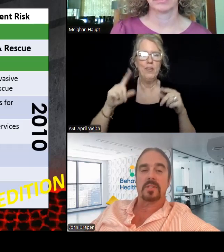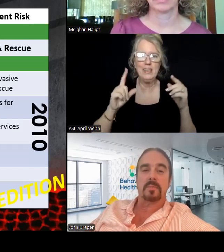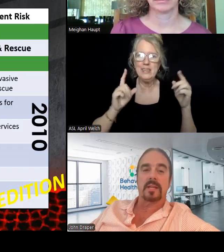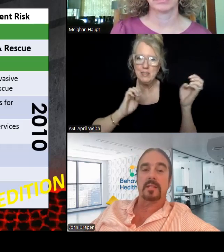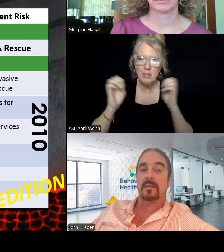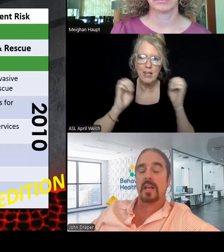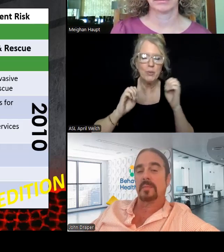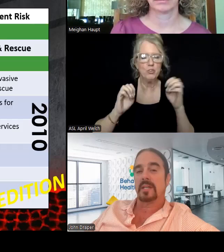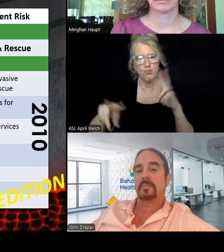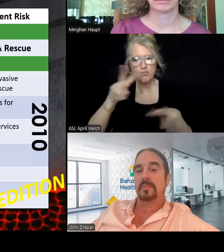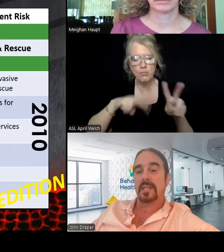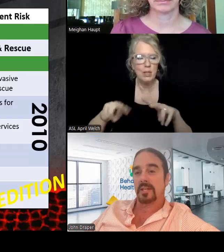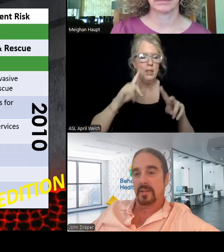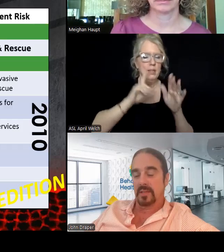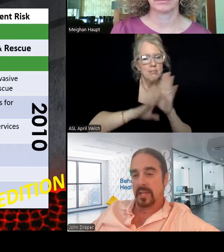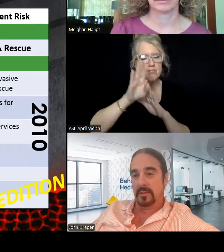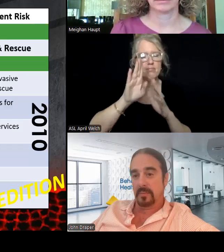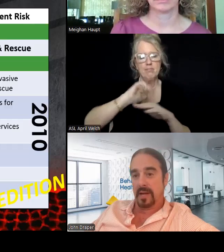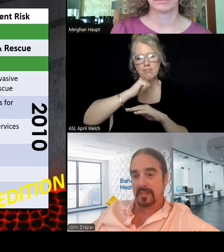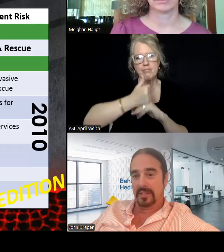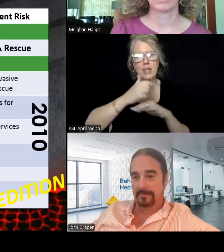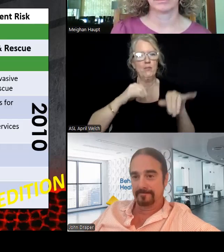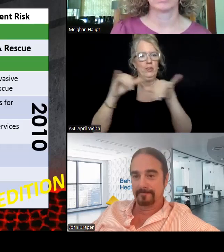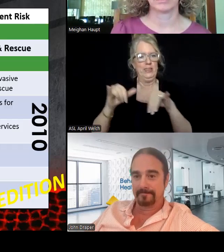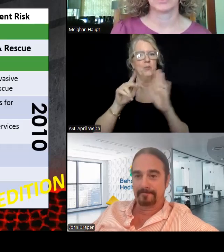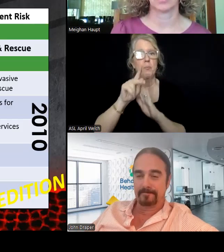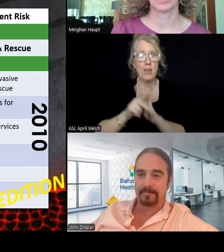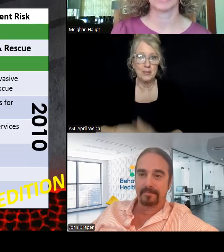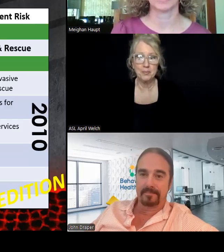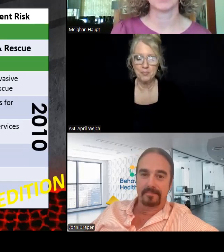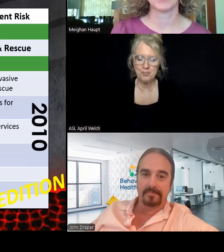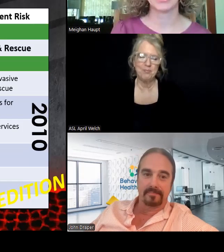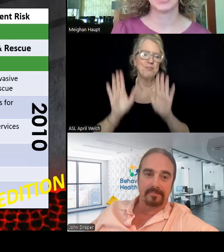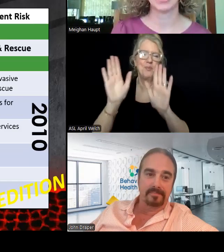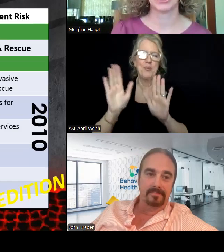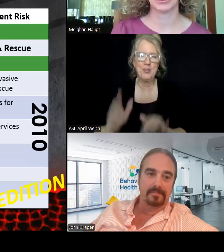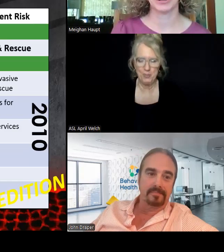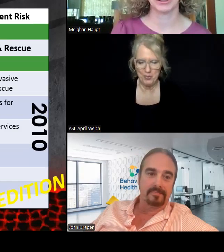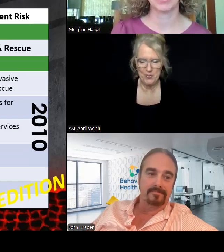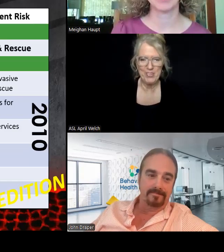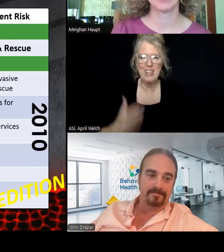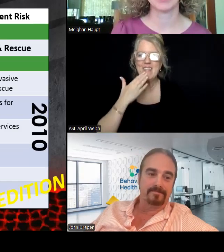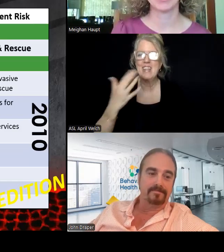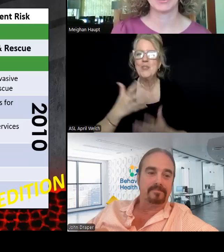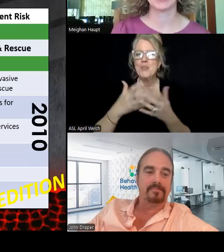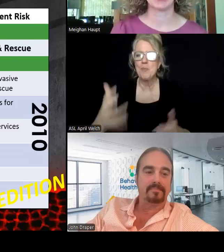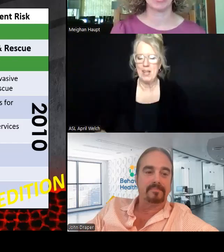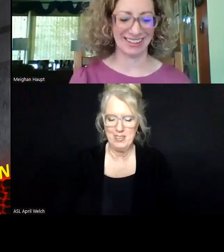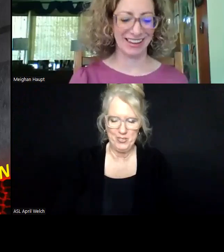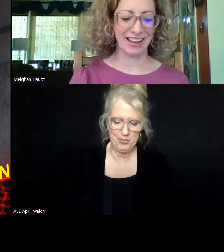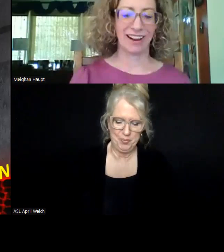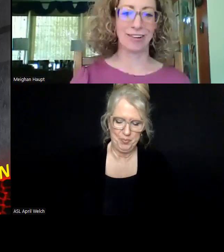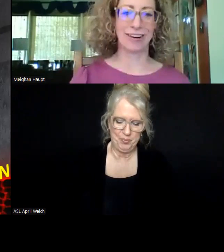and participated in the development and implementation of these standards and policies. Wonderful. Thank you so much. Thank